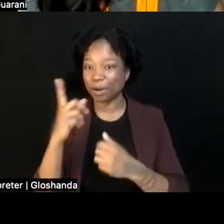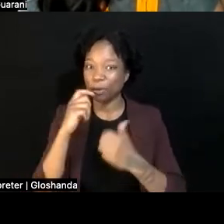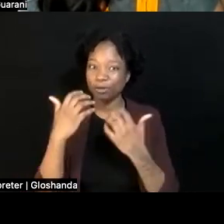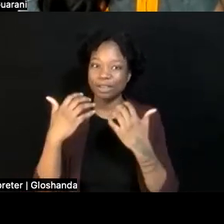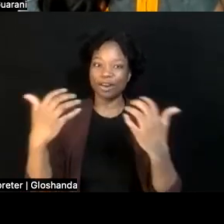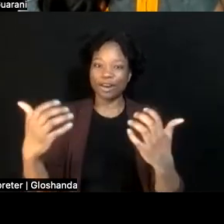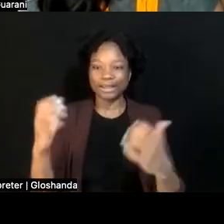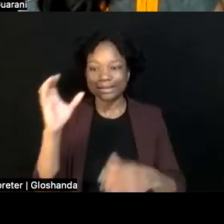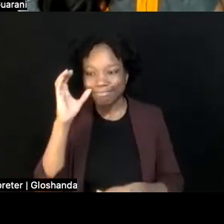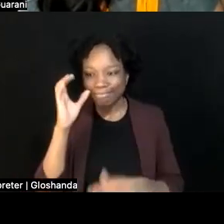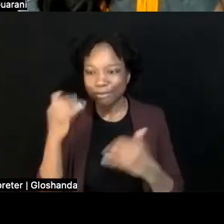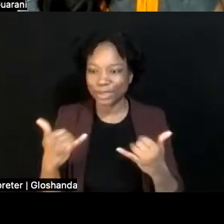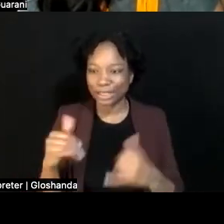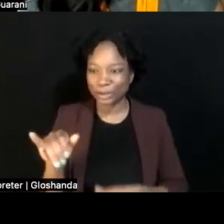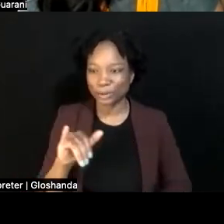today.